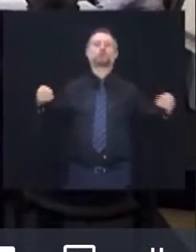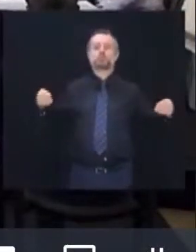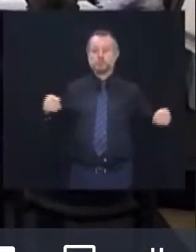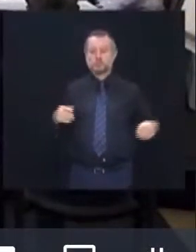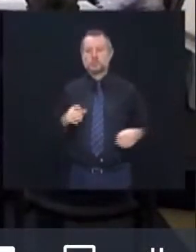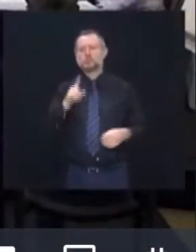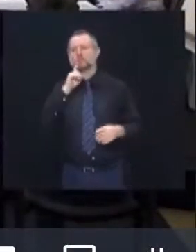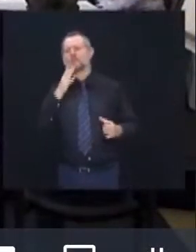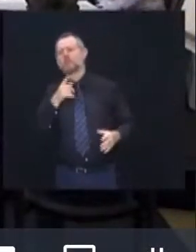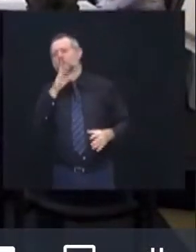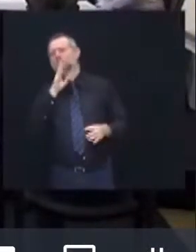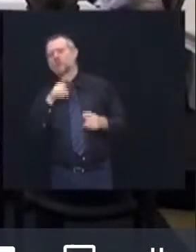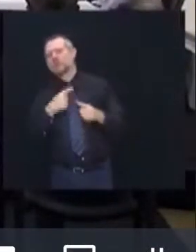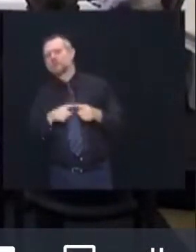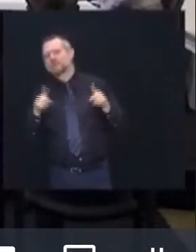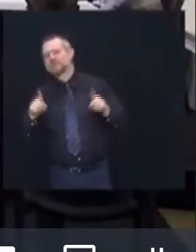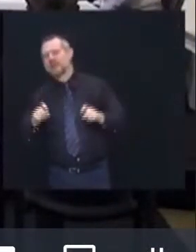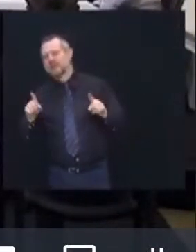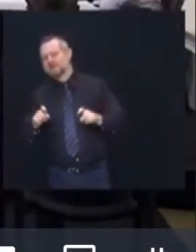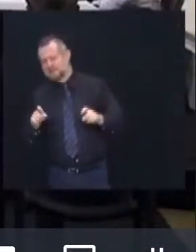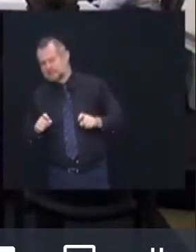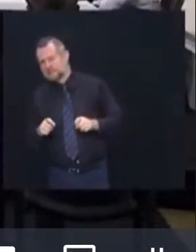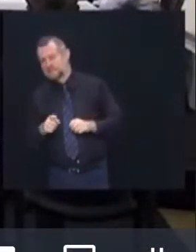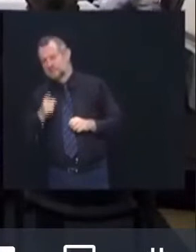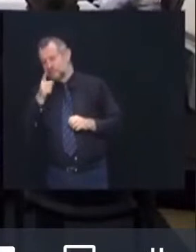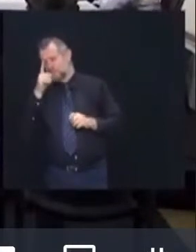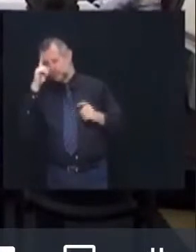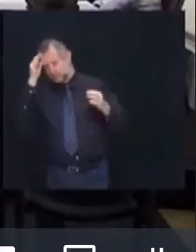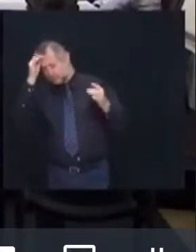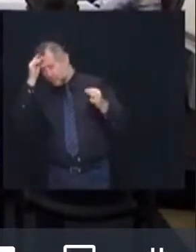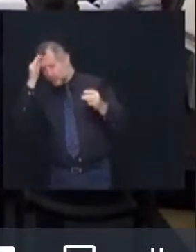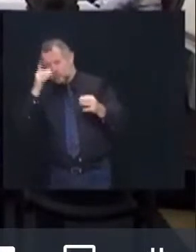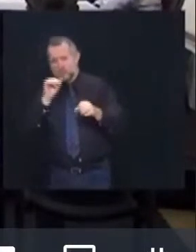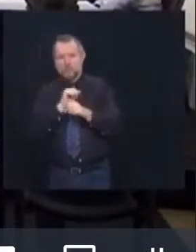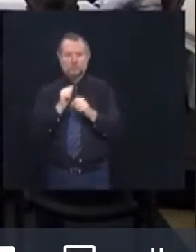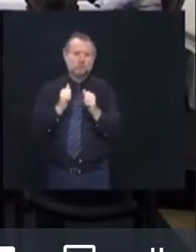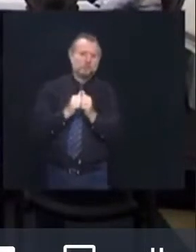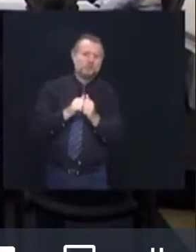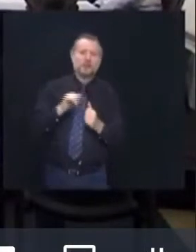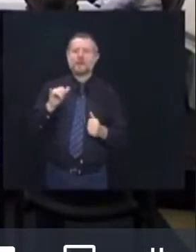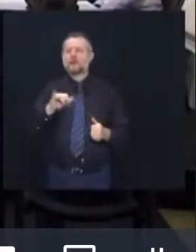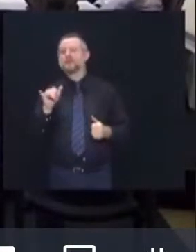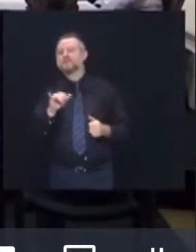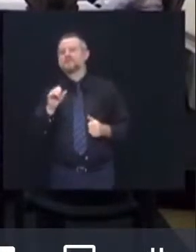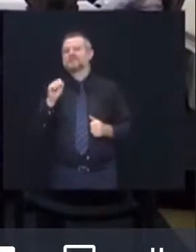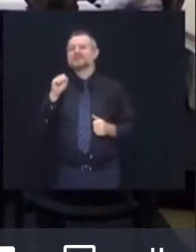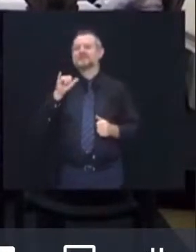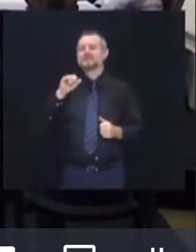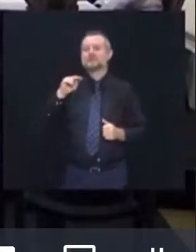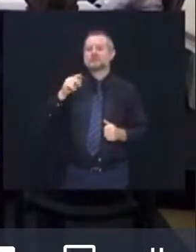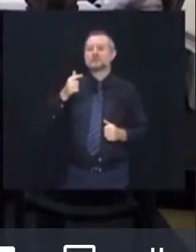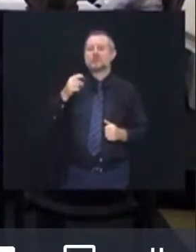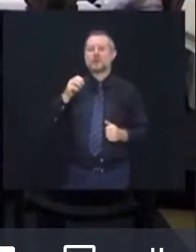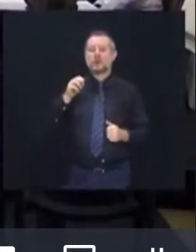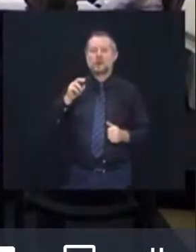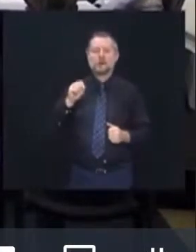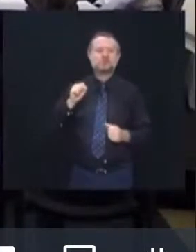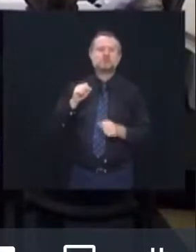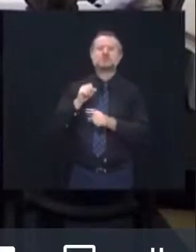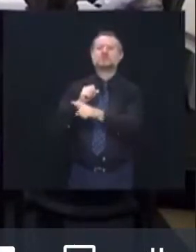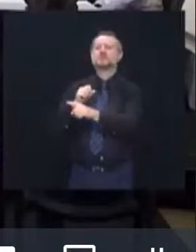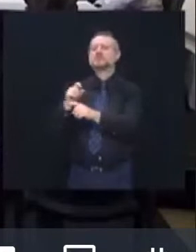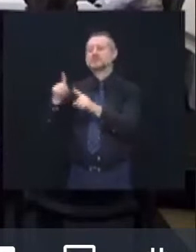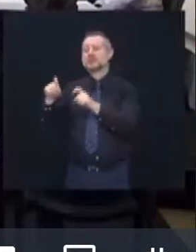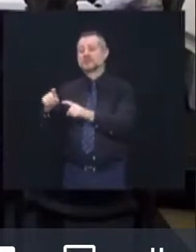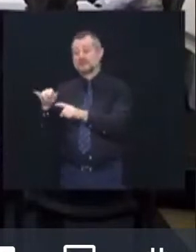that like ramped up, have you thought about working with some of these synagogues in Borough Park and doing testing at those